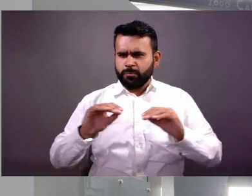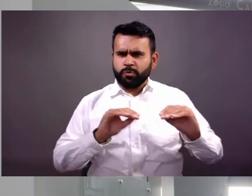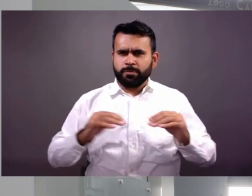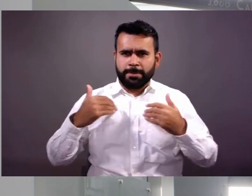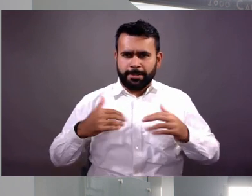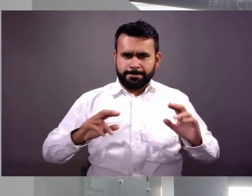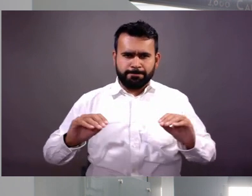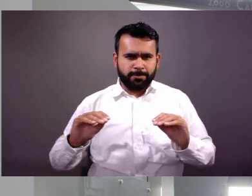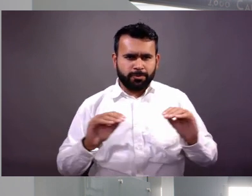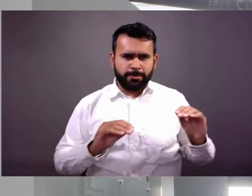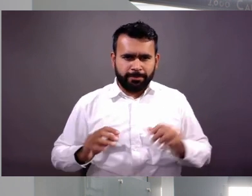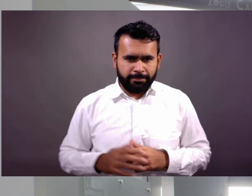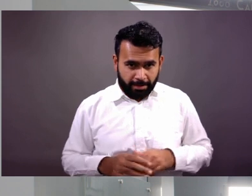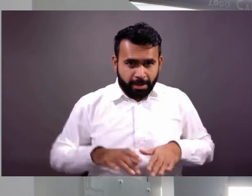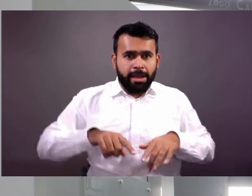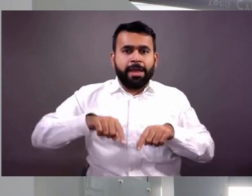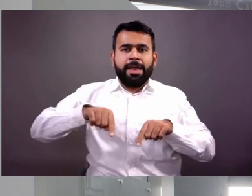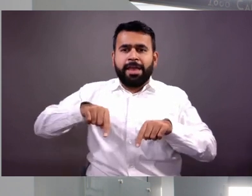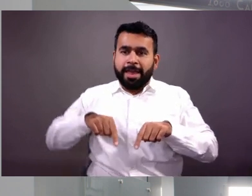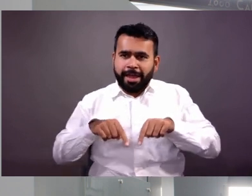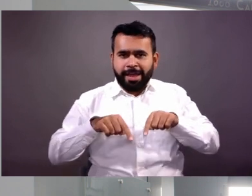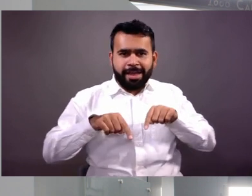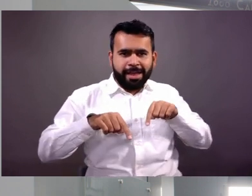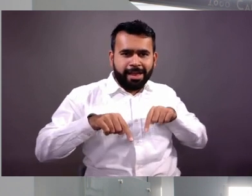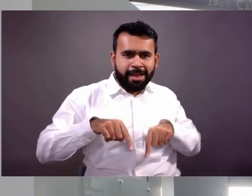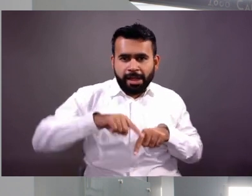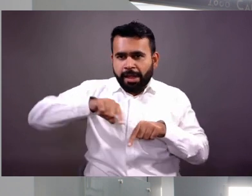Back groove, 6, 7, 8.